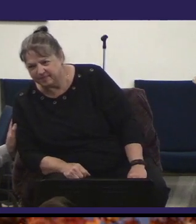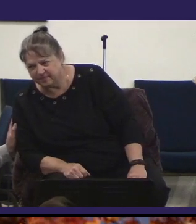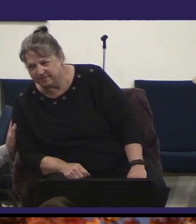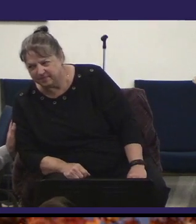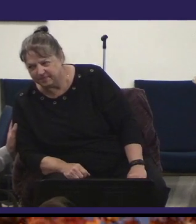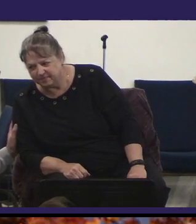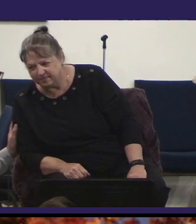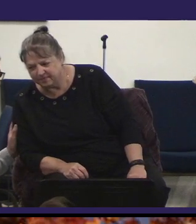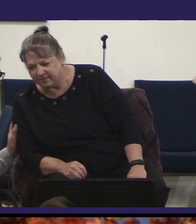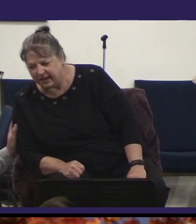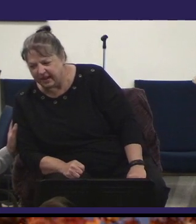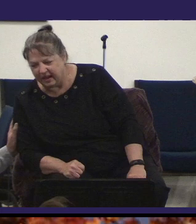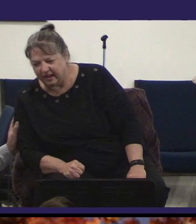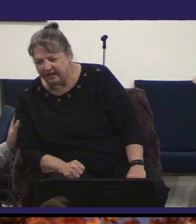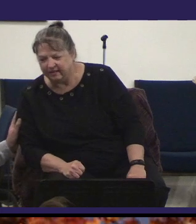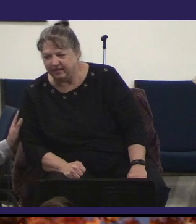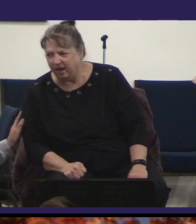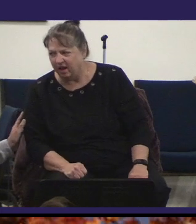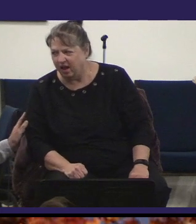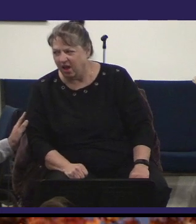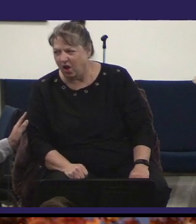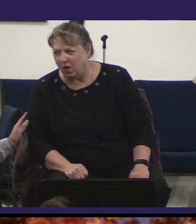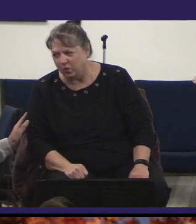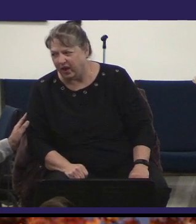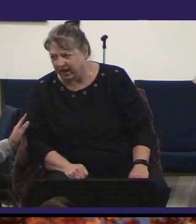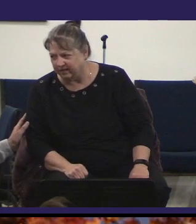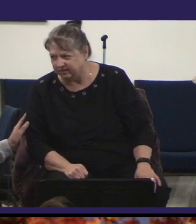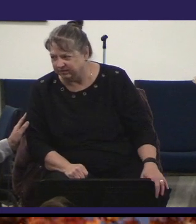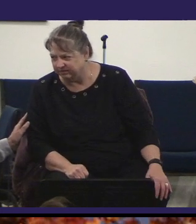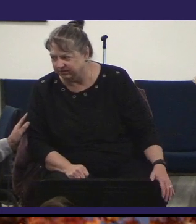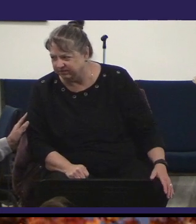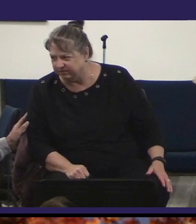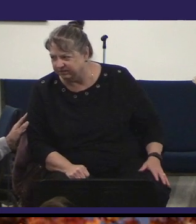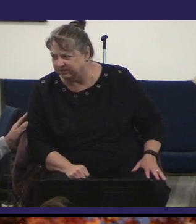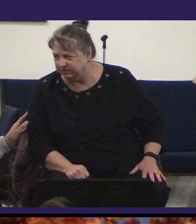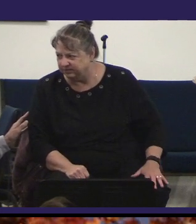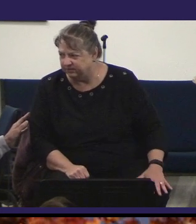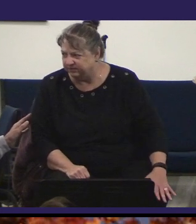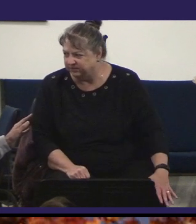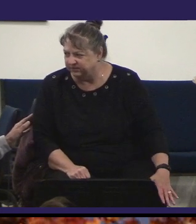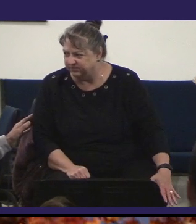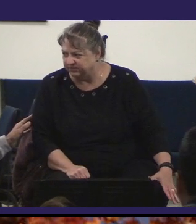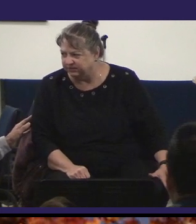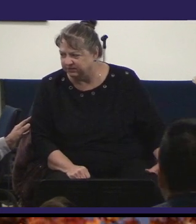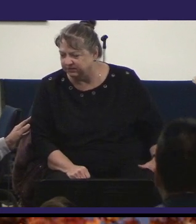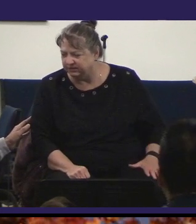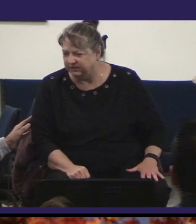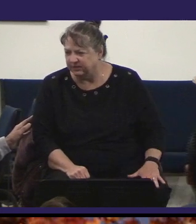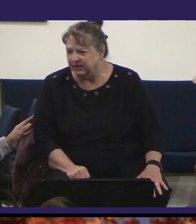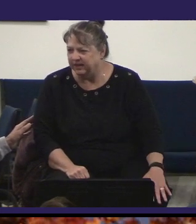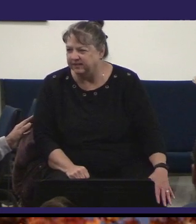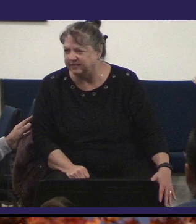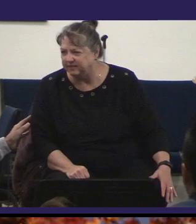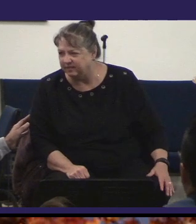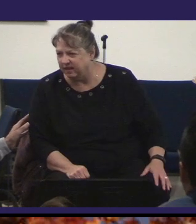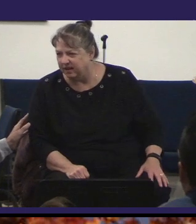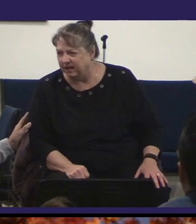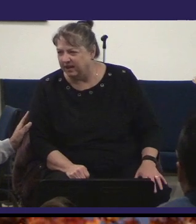Good morning, everyone. If you want to stand, we'll get started with our service this morning.